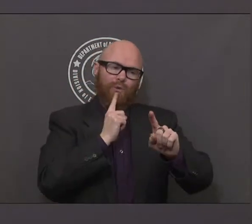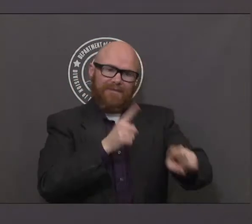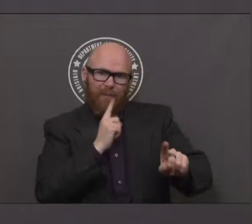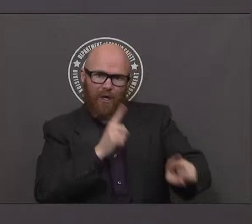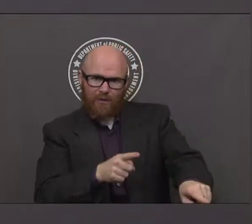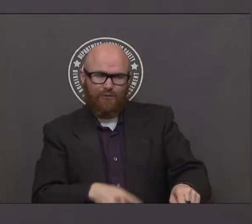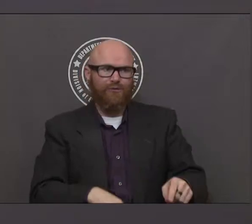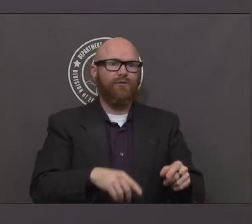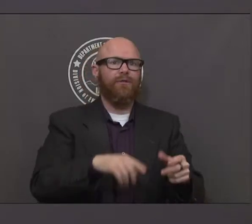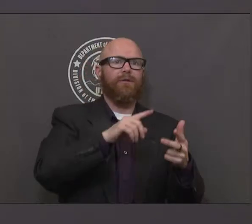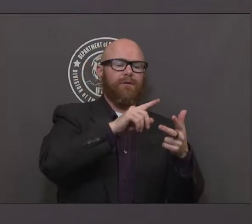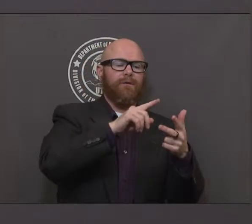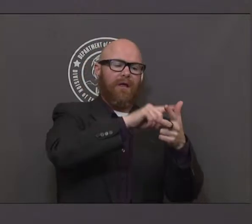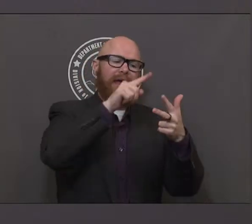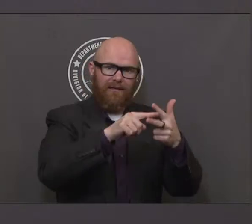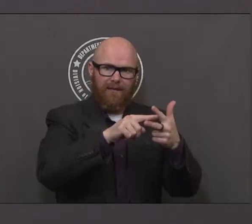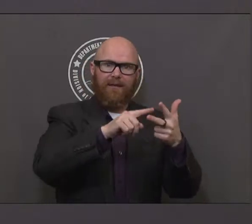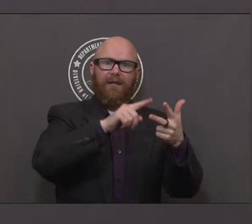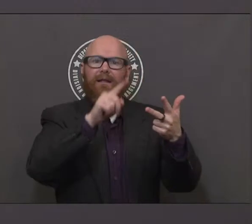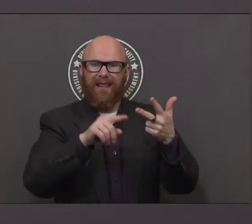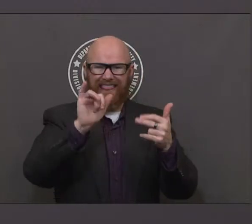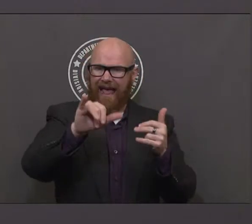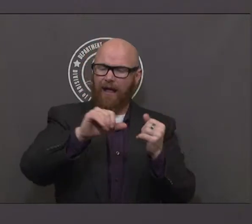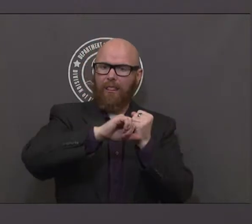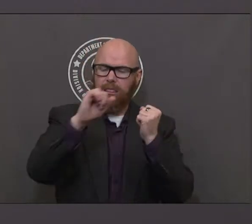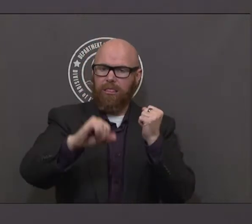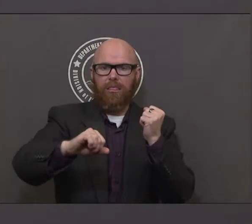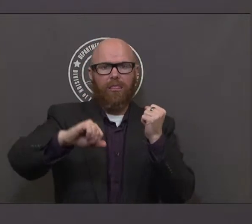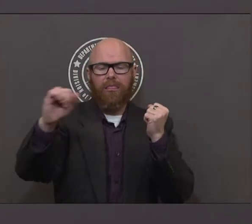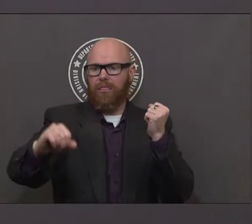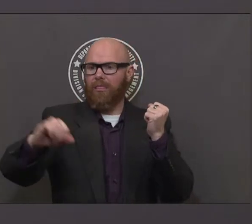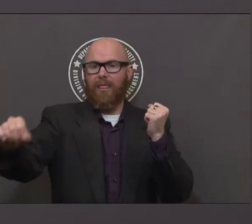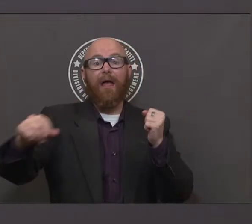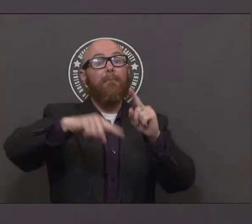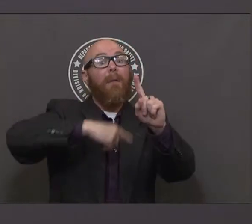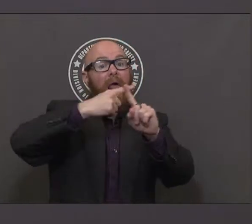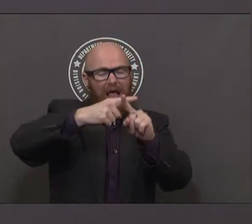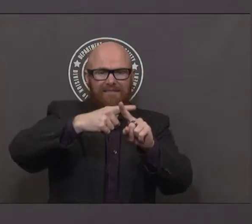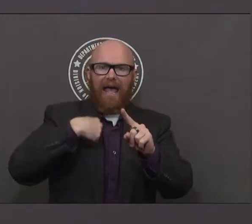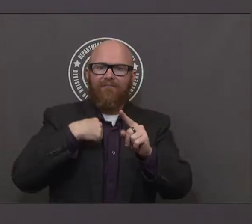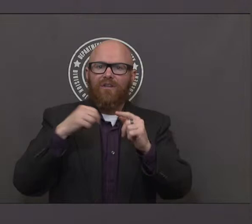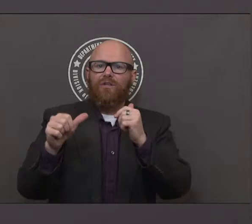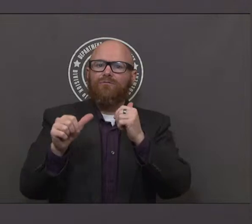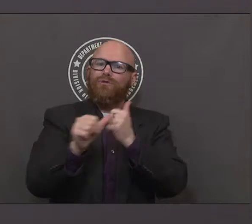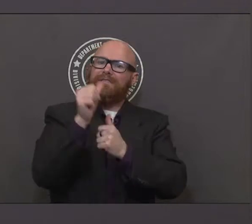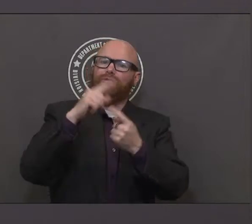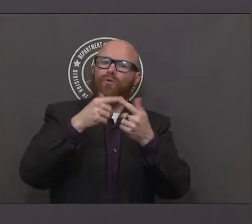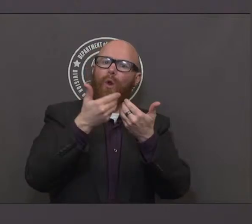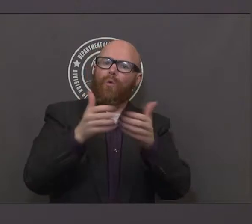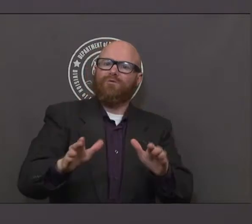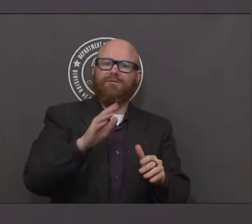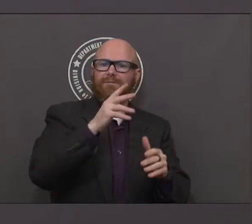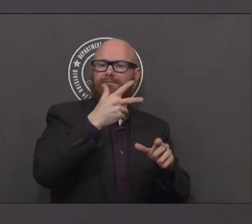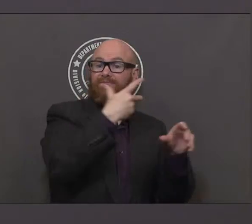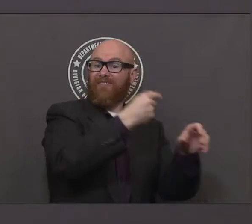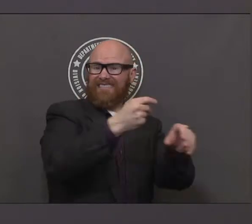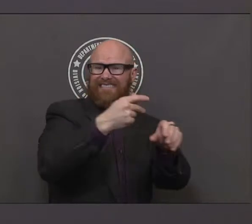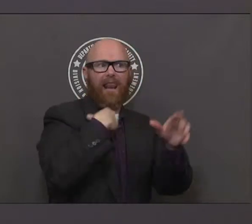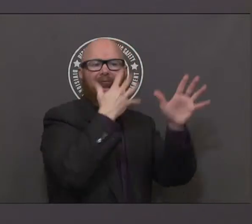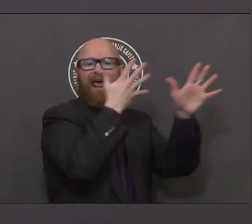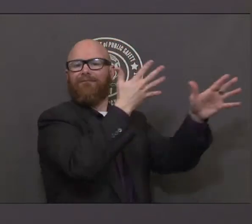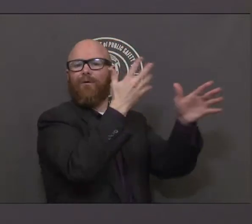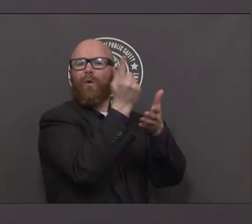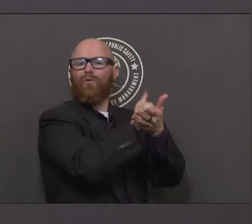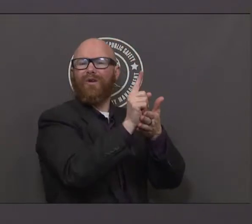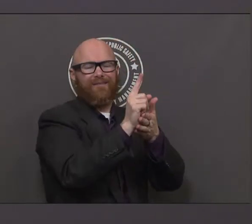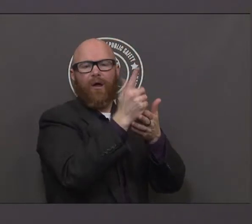get through all of them. That's just unsustainable, and we couldn't do that, and it was quite frankly the wrong way to do it. And so now what we've done is